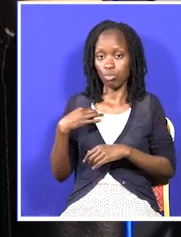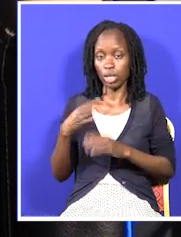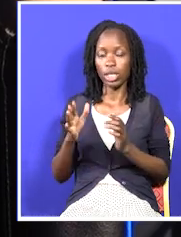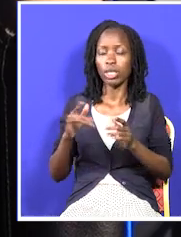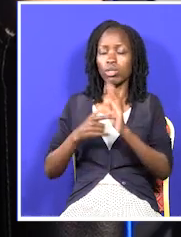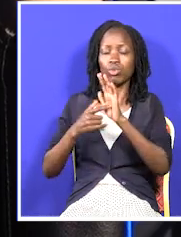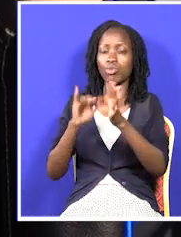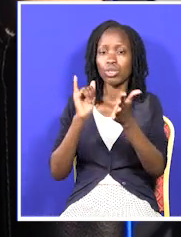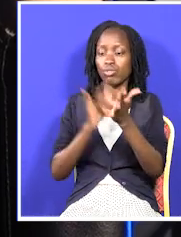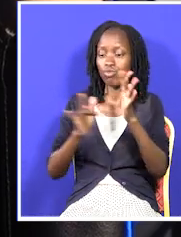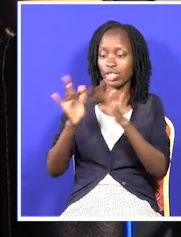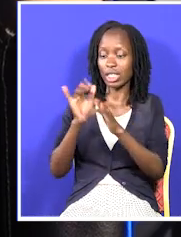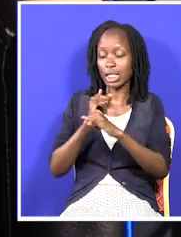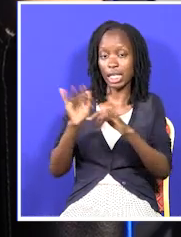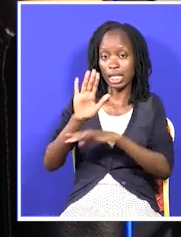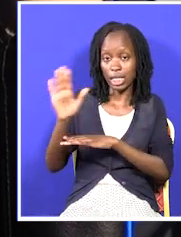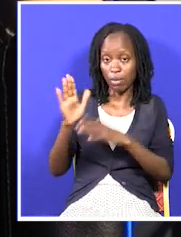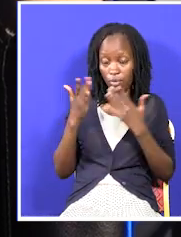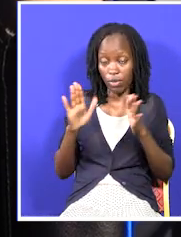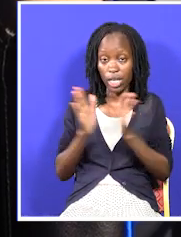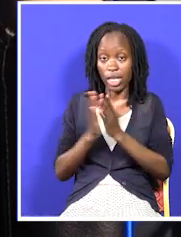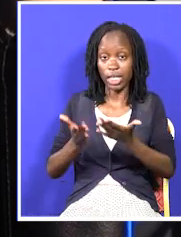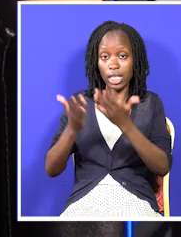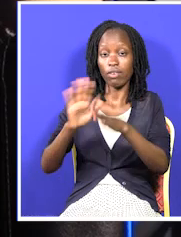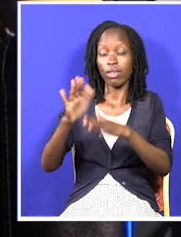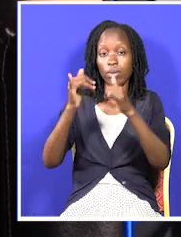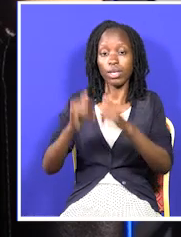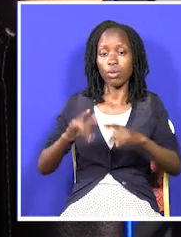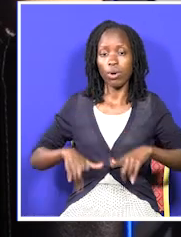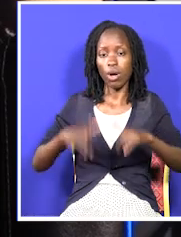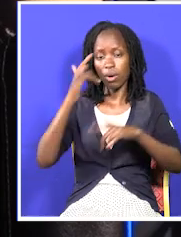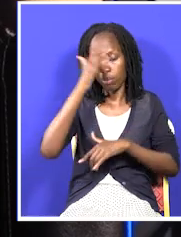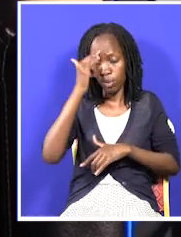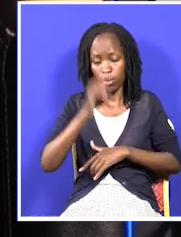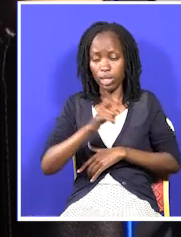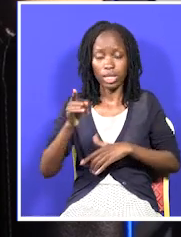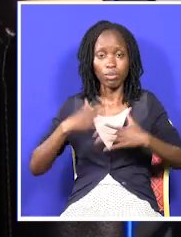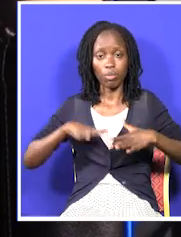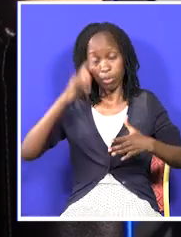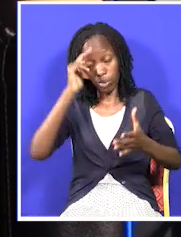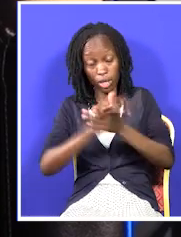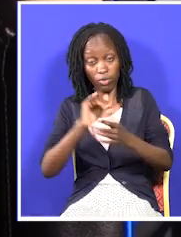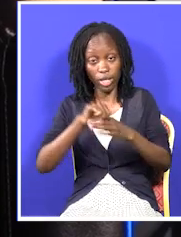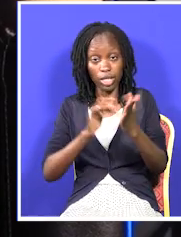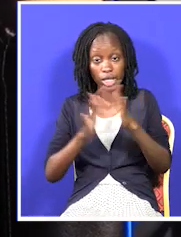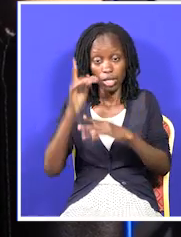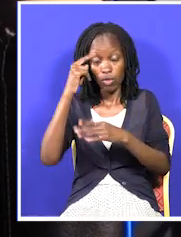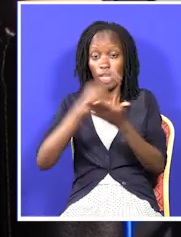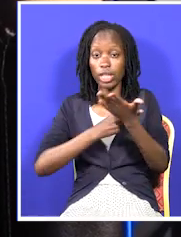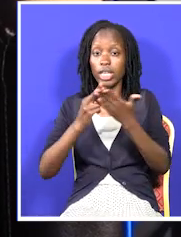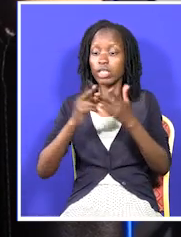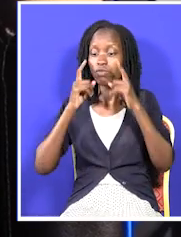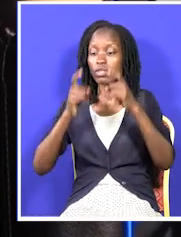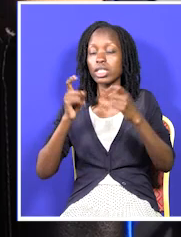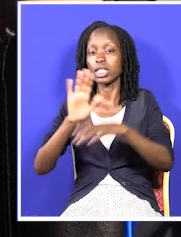show that Jesus had cleansed them and had given them new life, because they had believed in him for the righteousness of